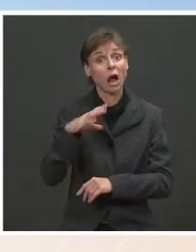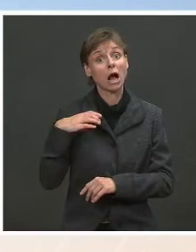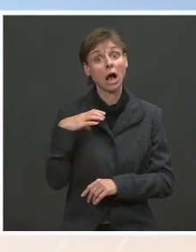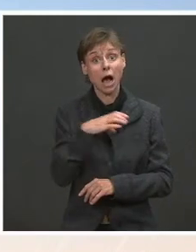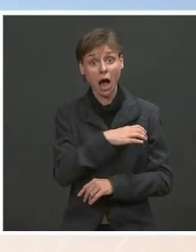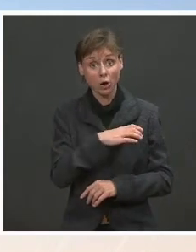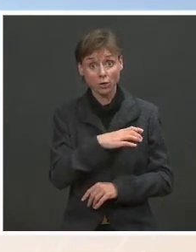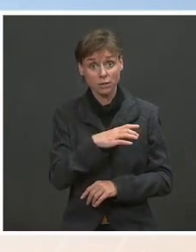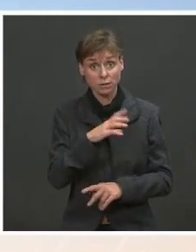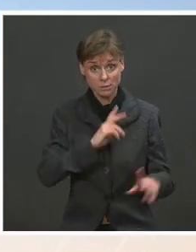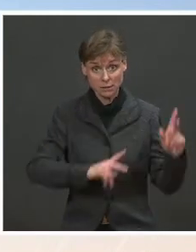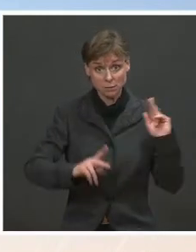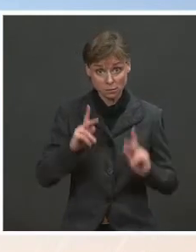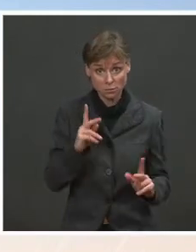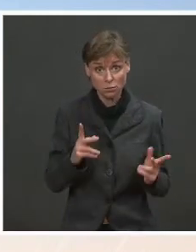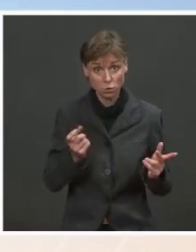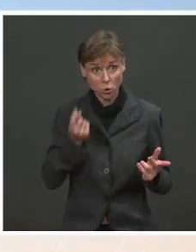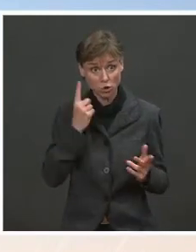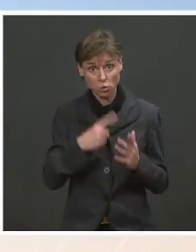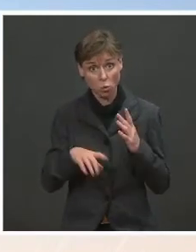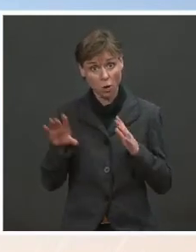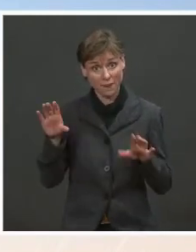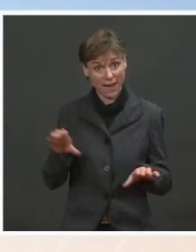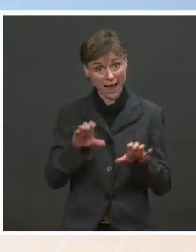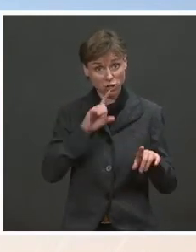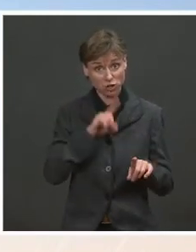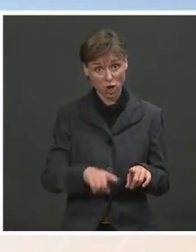their actions are. And if we want our adversaries